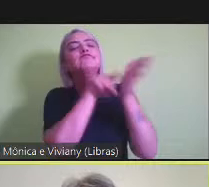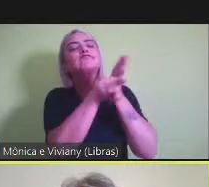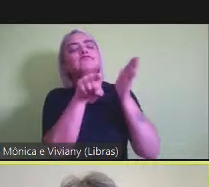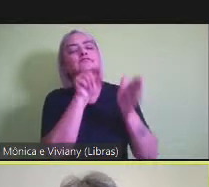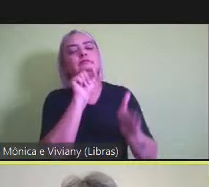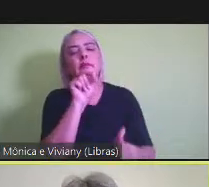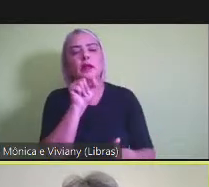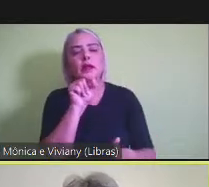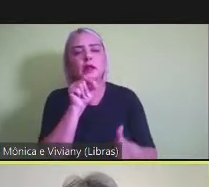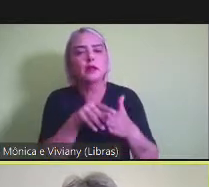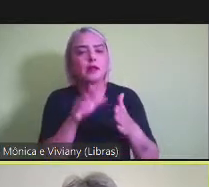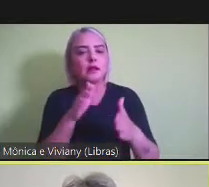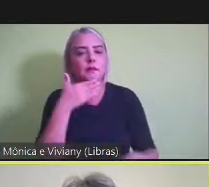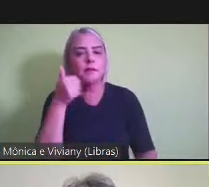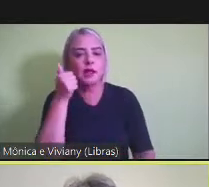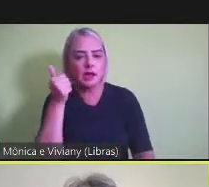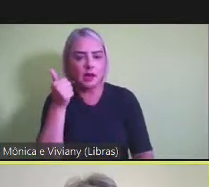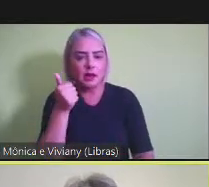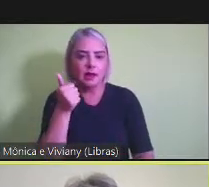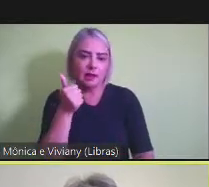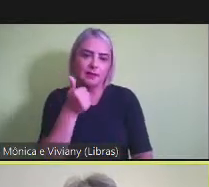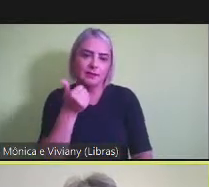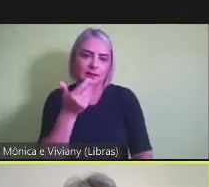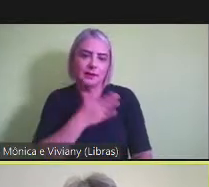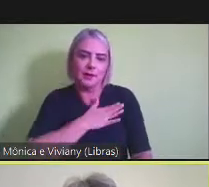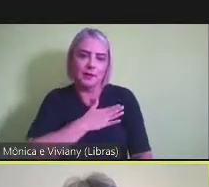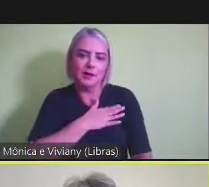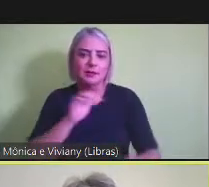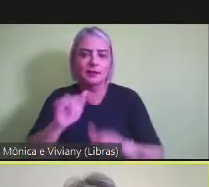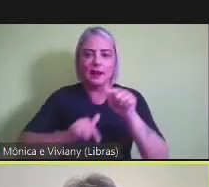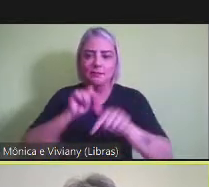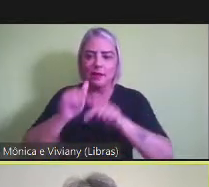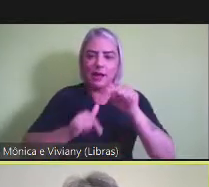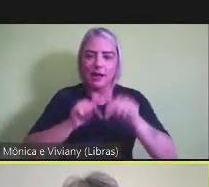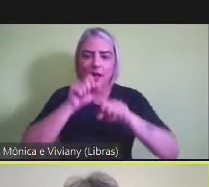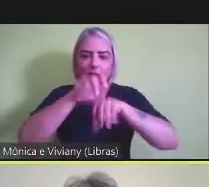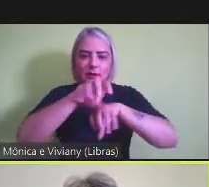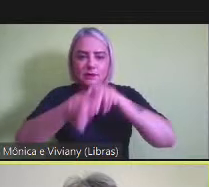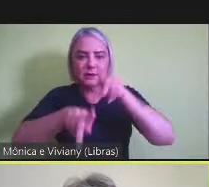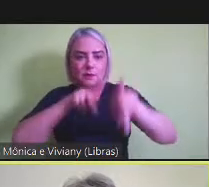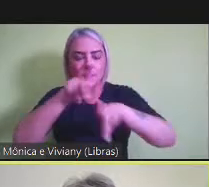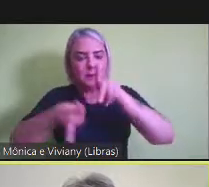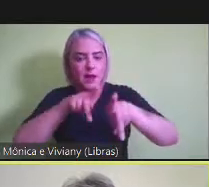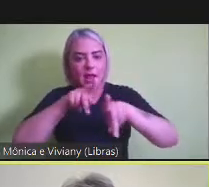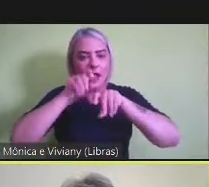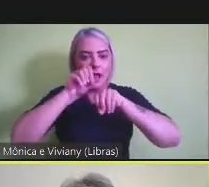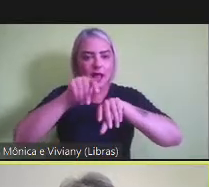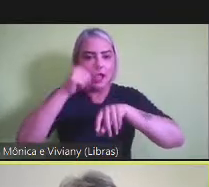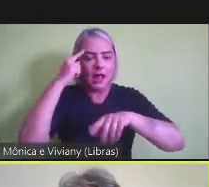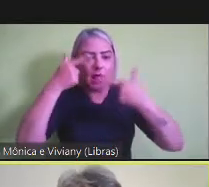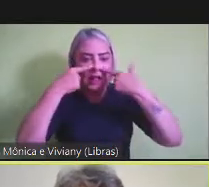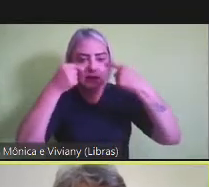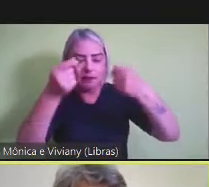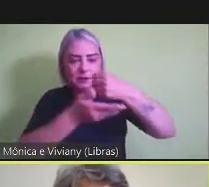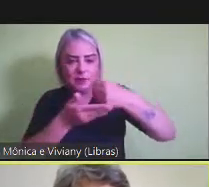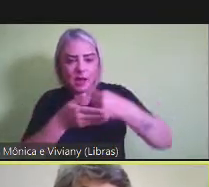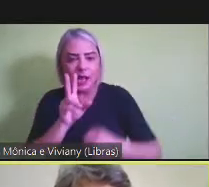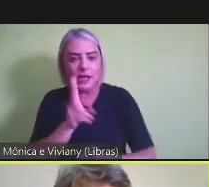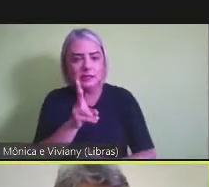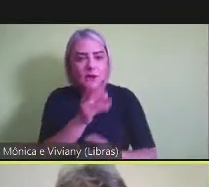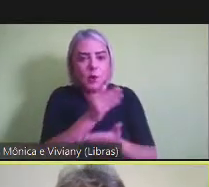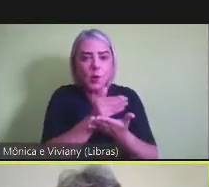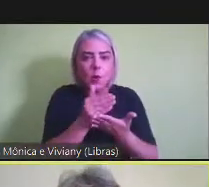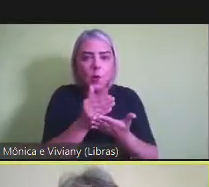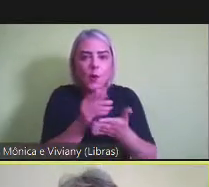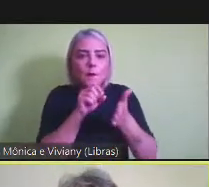Questions. Questions are always better than answers for us to work. Popular education